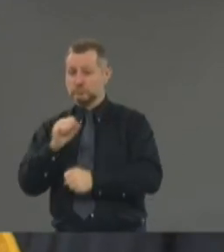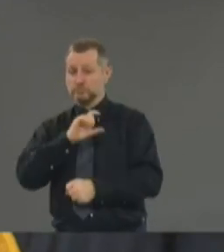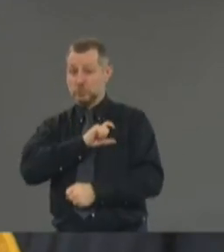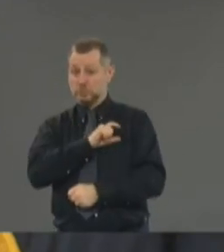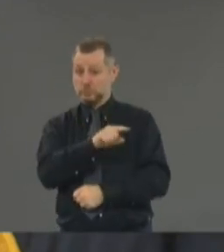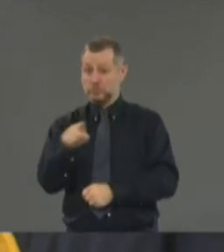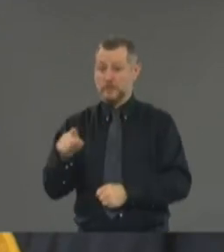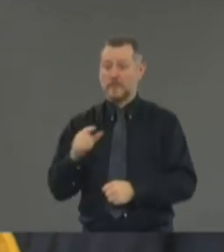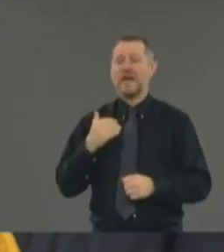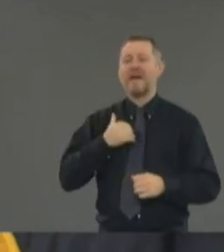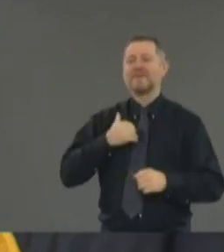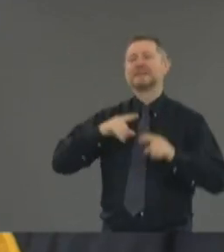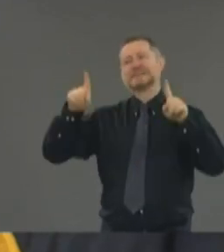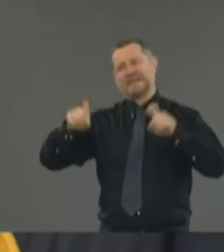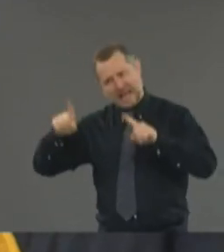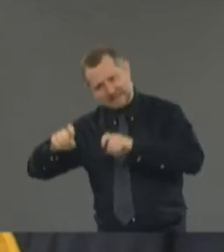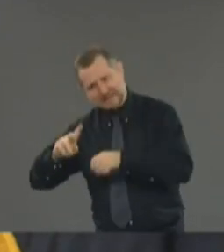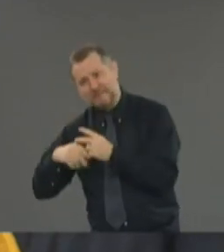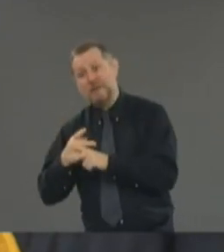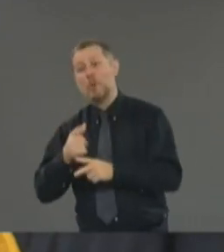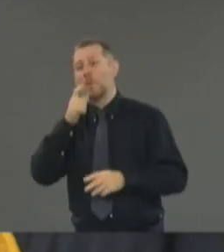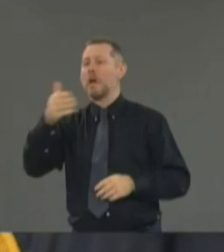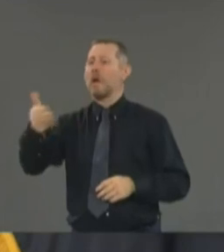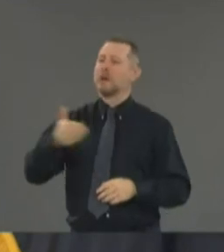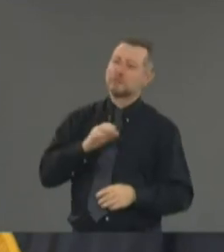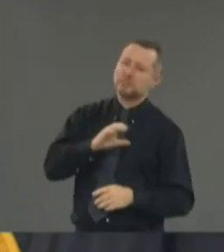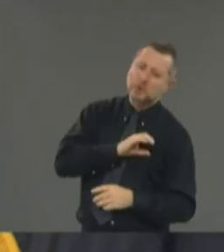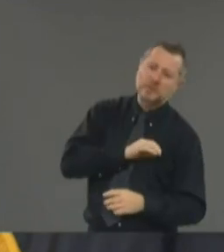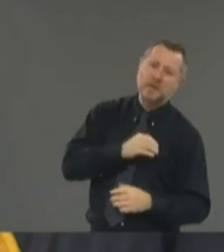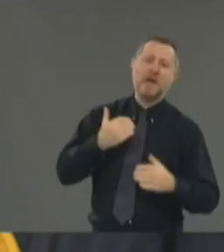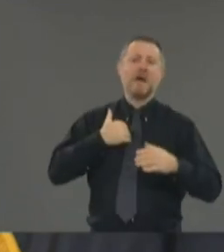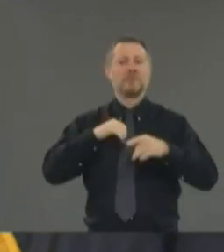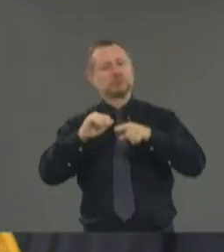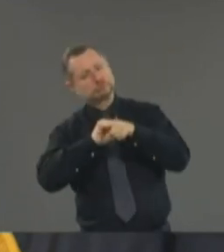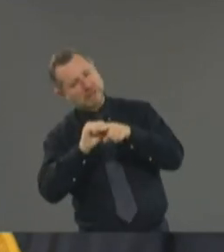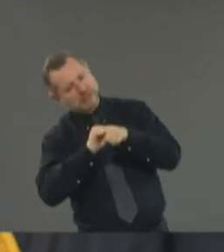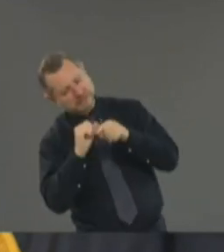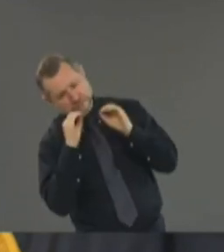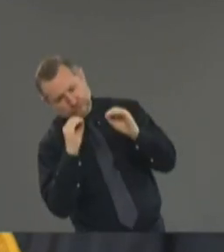service tests that are used to hire police. You have training of police, et cetera.